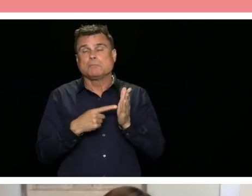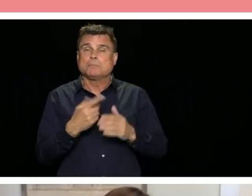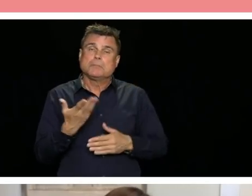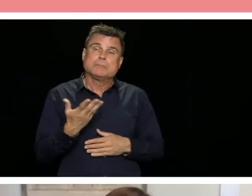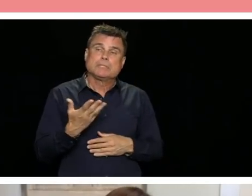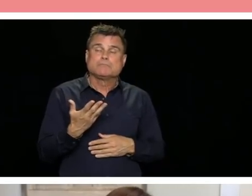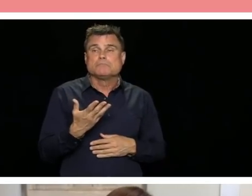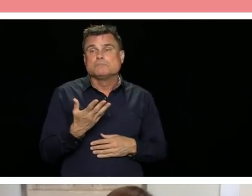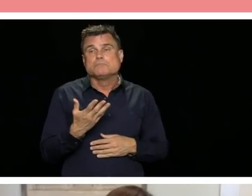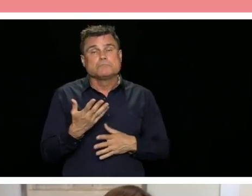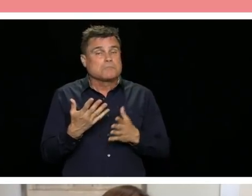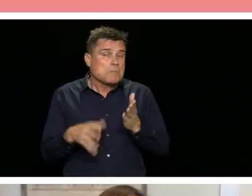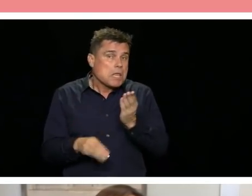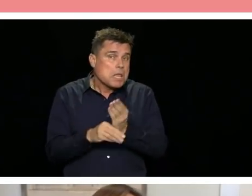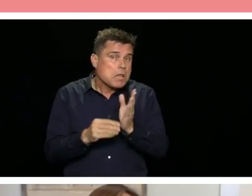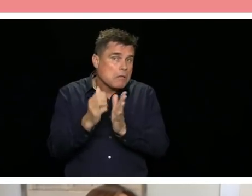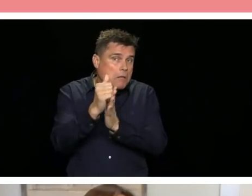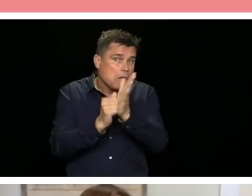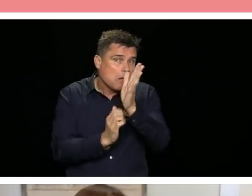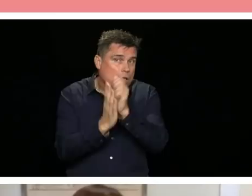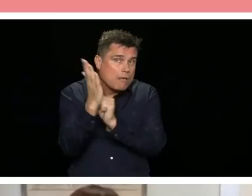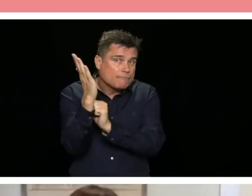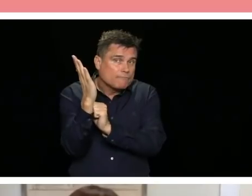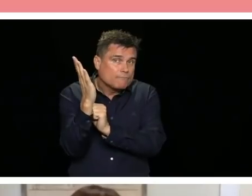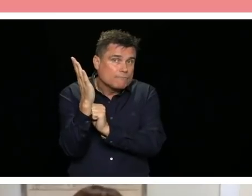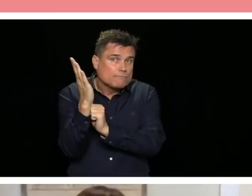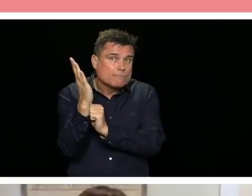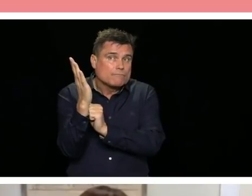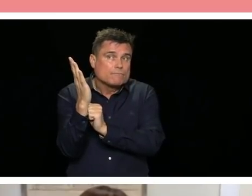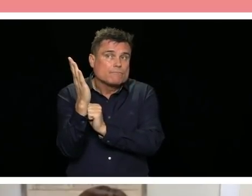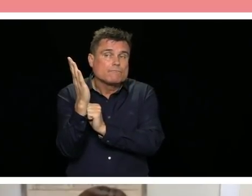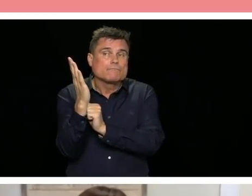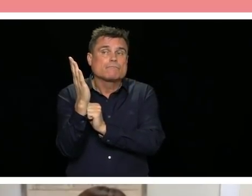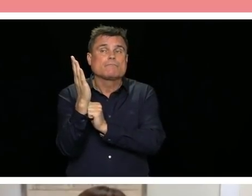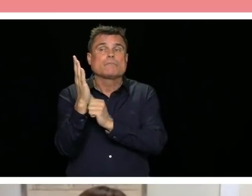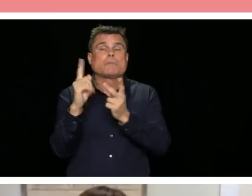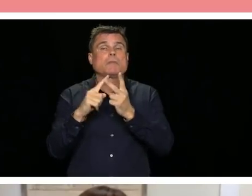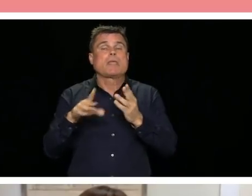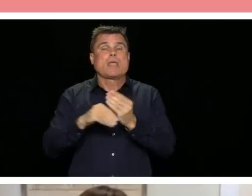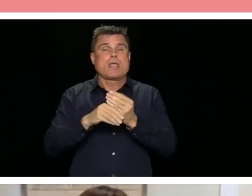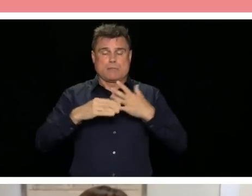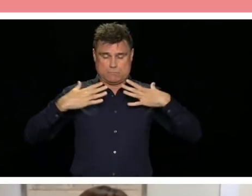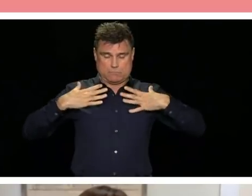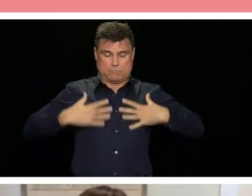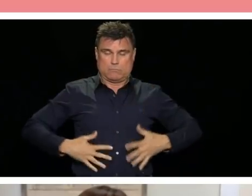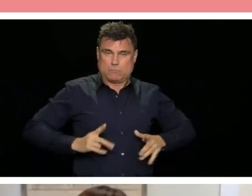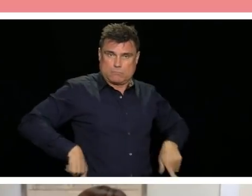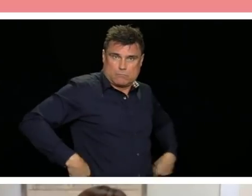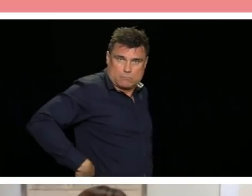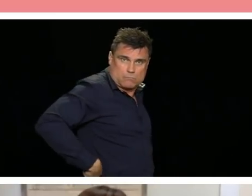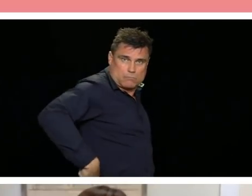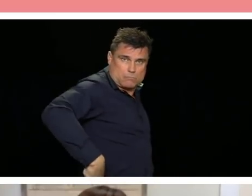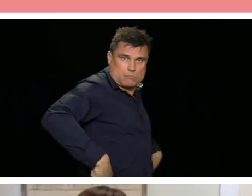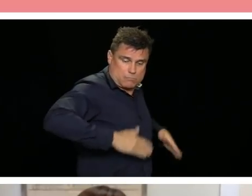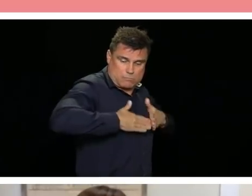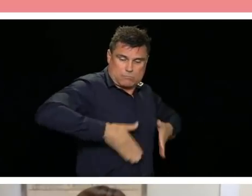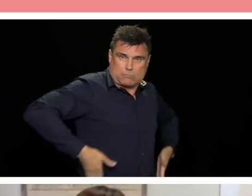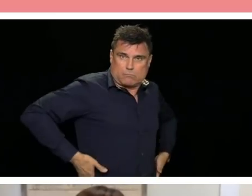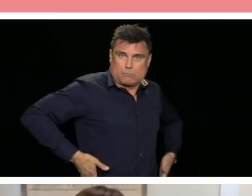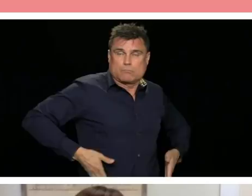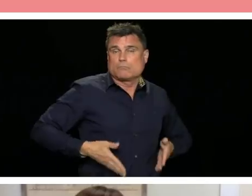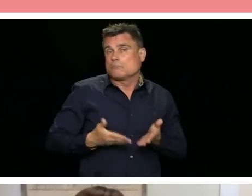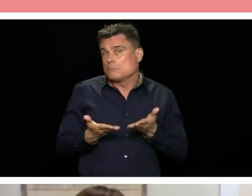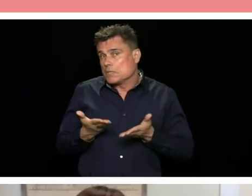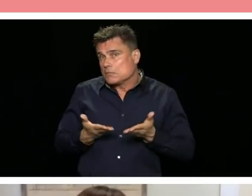regular basis. So it's back to normal. Thank you, Dr. Corneil. The next question is for you, so don't go away. This one is